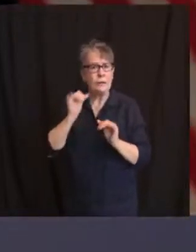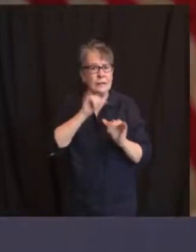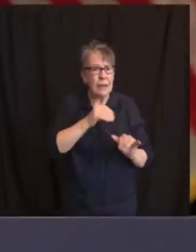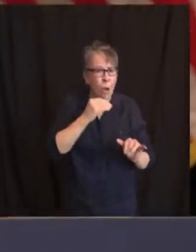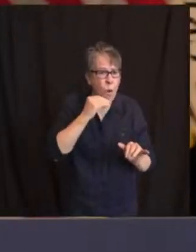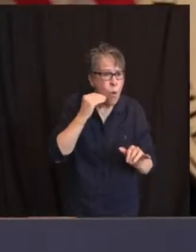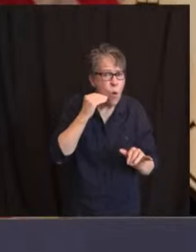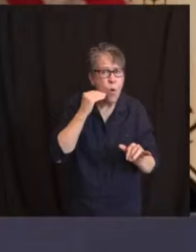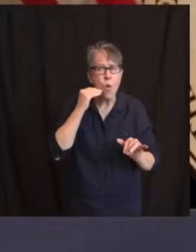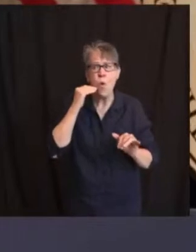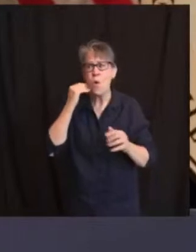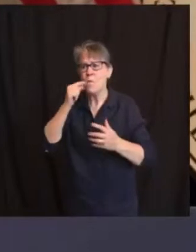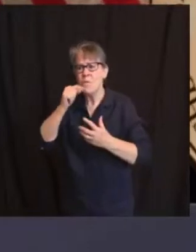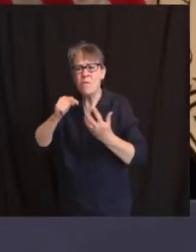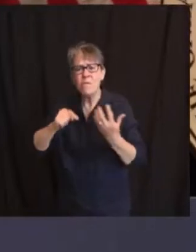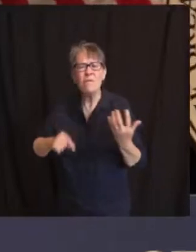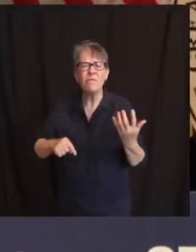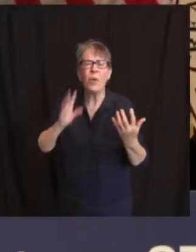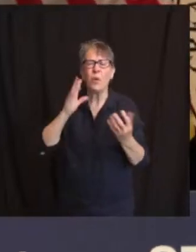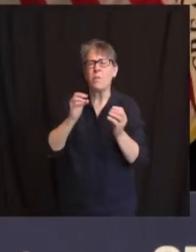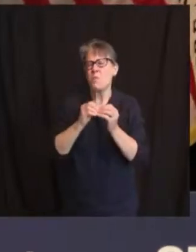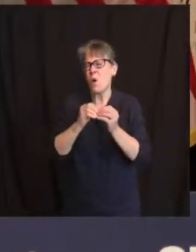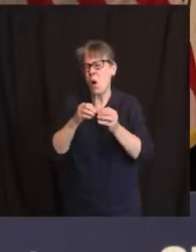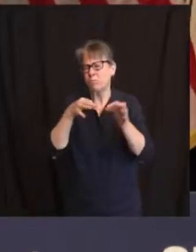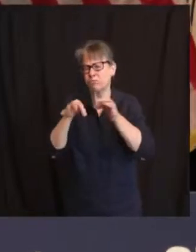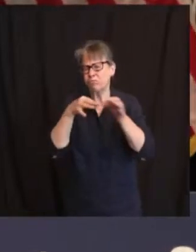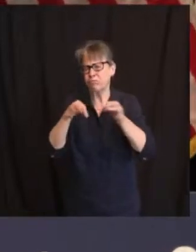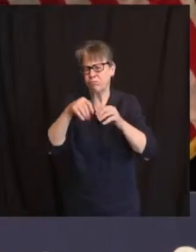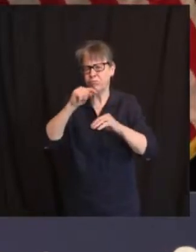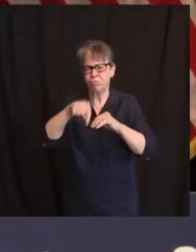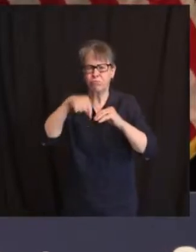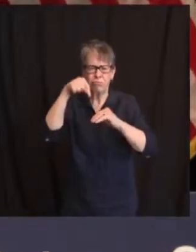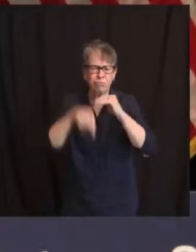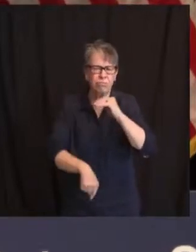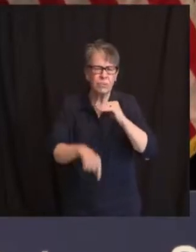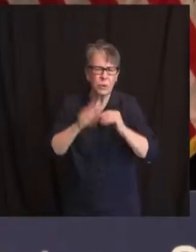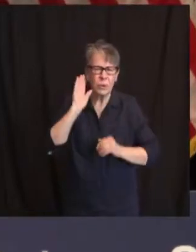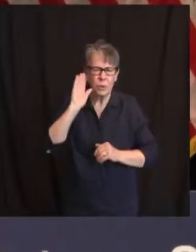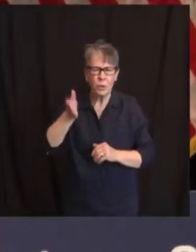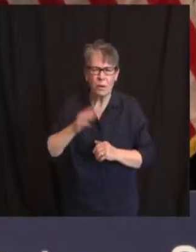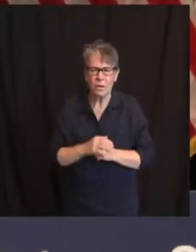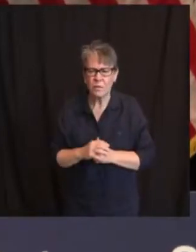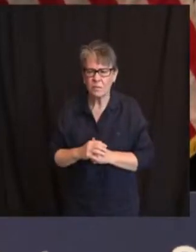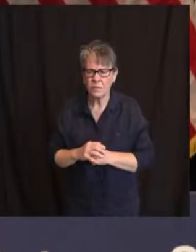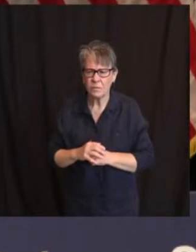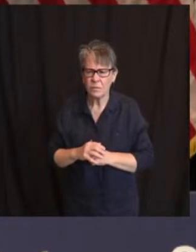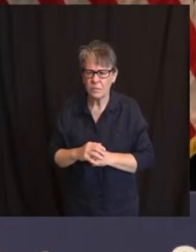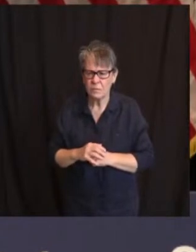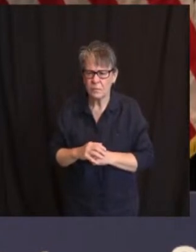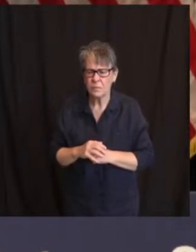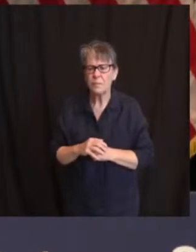all right? That'll Sure. work? Thank you. Sir, do you have one? Yes, please.